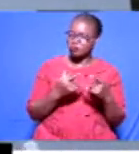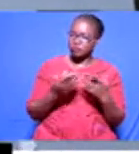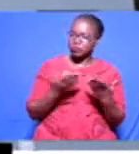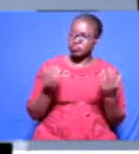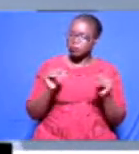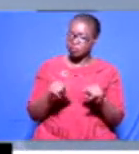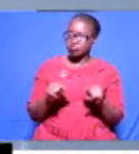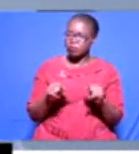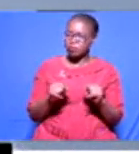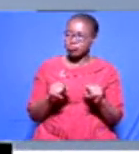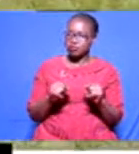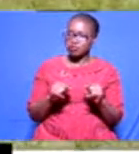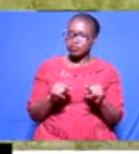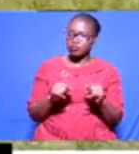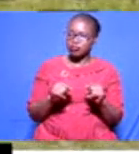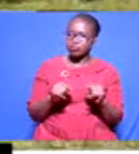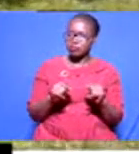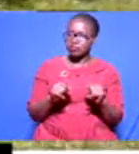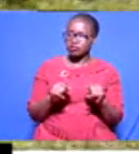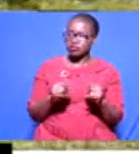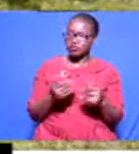unajaribu unafika hapo.